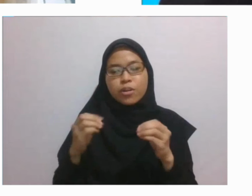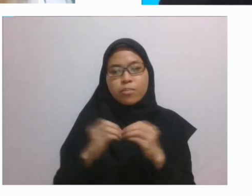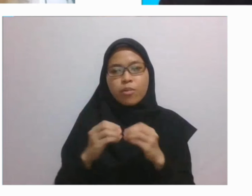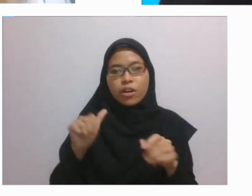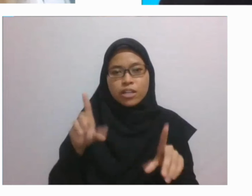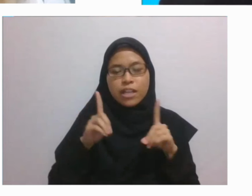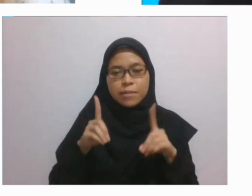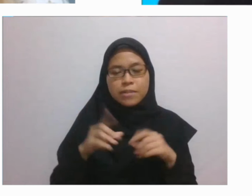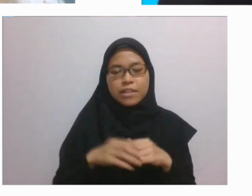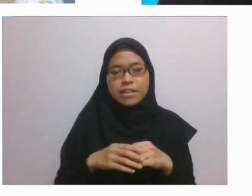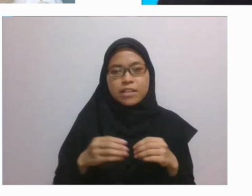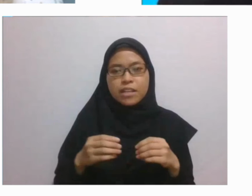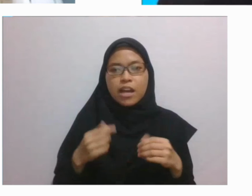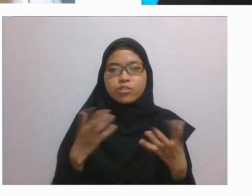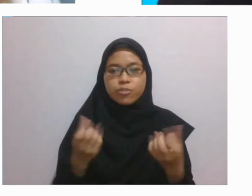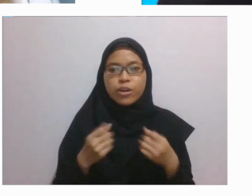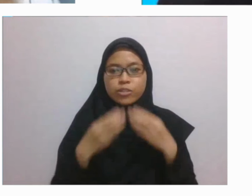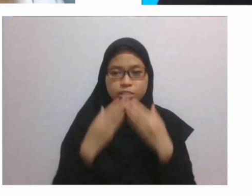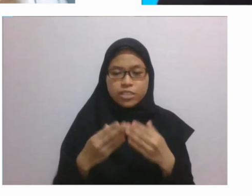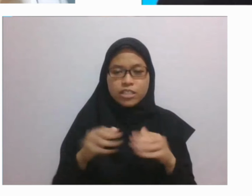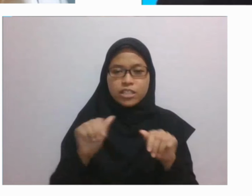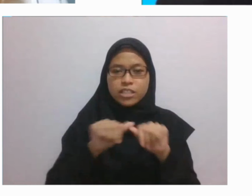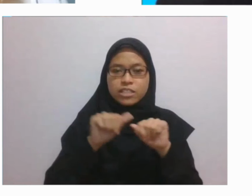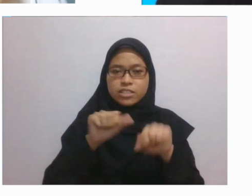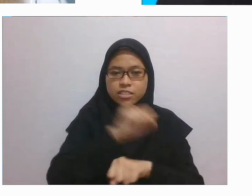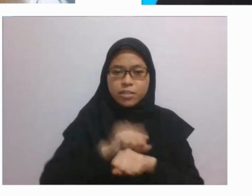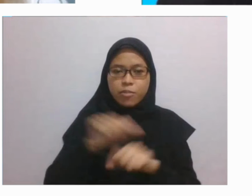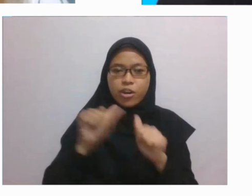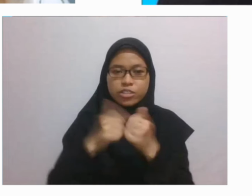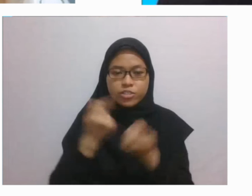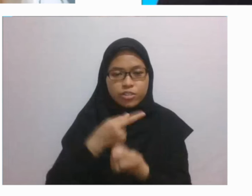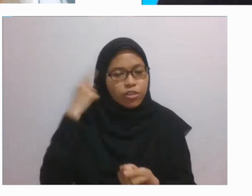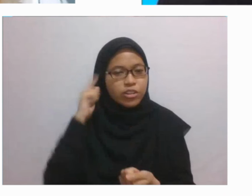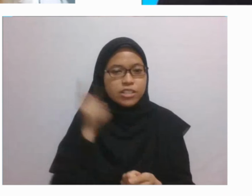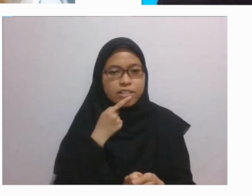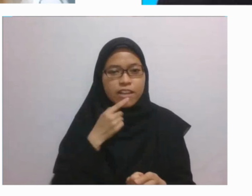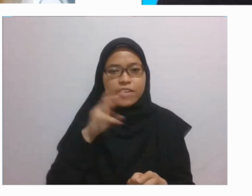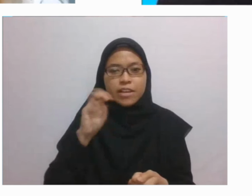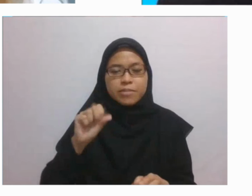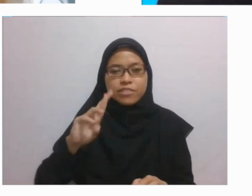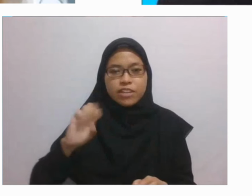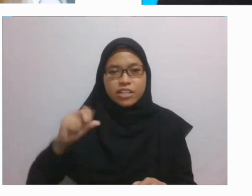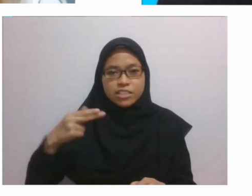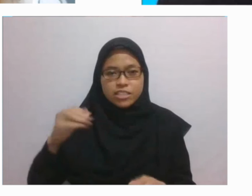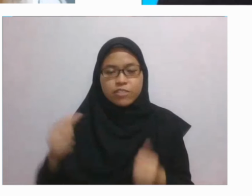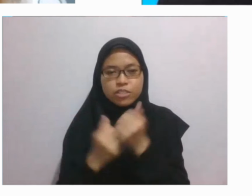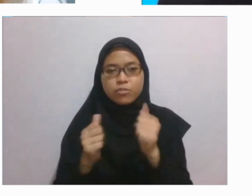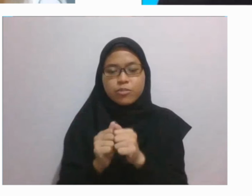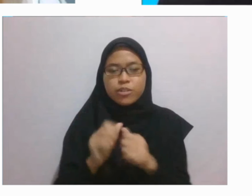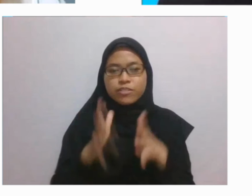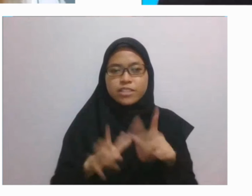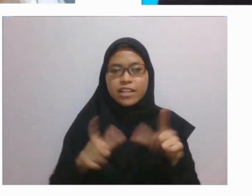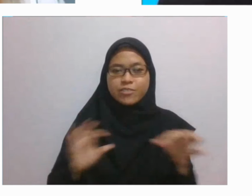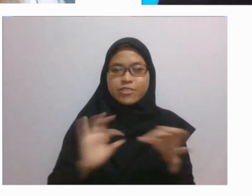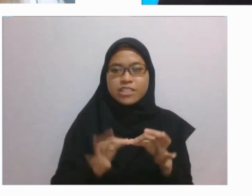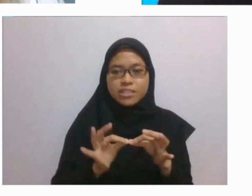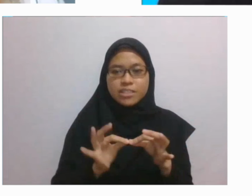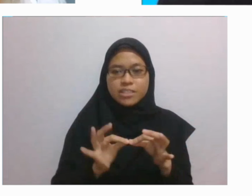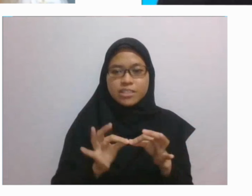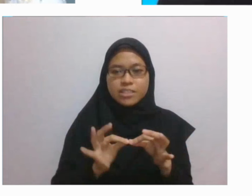adaptive. I'd also like to thank the Singapore Association for the Deaf and Ms. Rashida for supporting us with the sign language interpretation during the